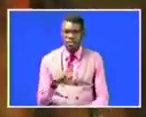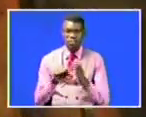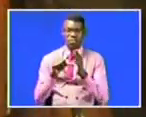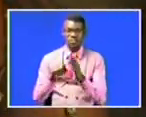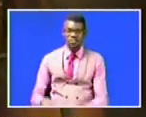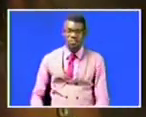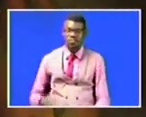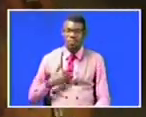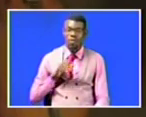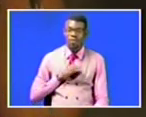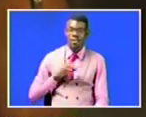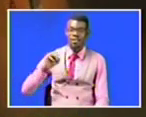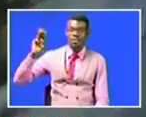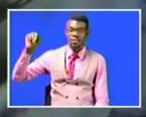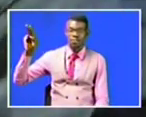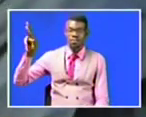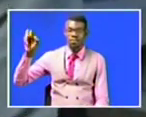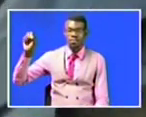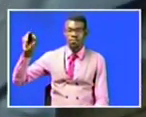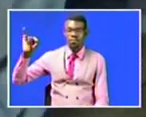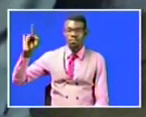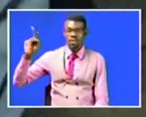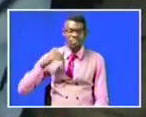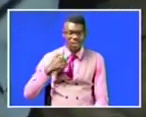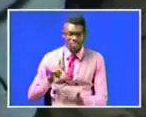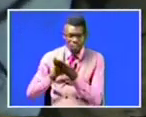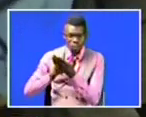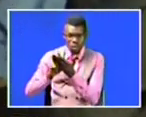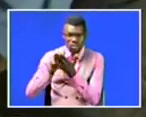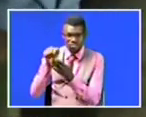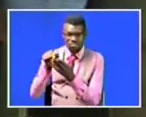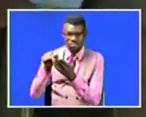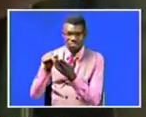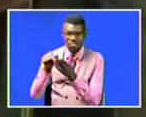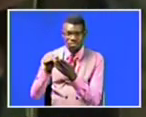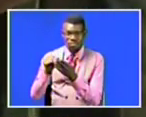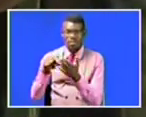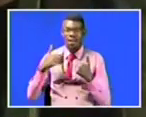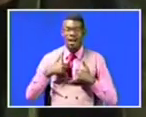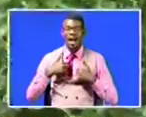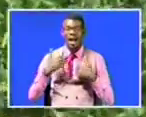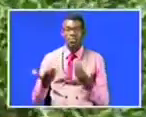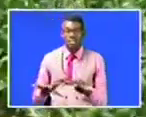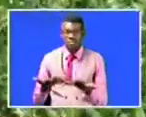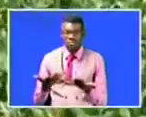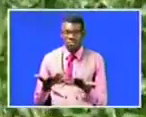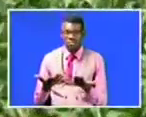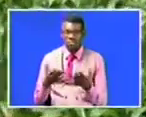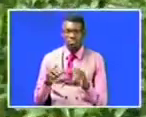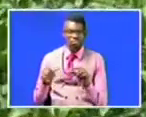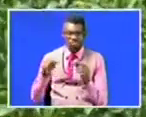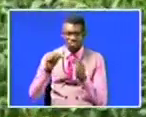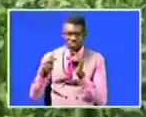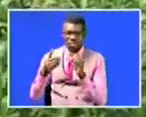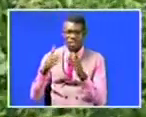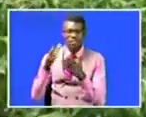is that Mursik may contain myotoxins, which are toxic metabolites produced by fungi that normally contaminates